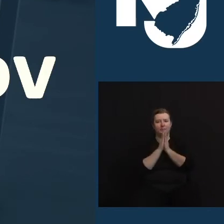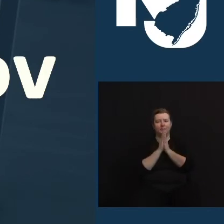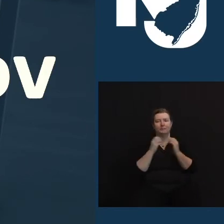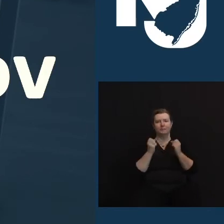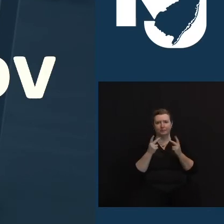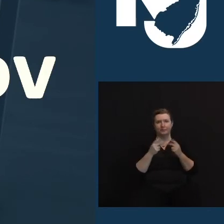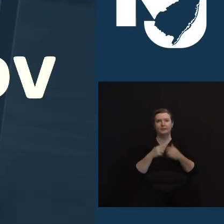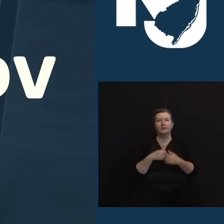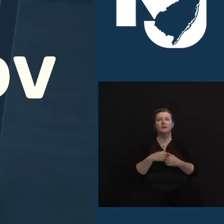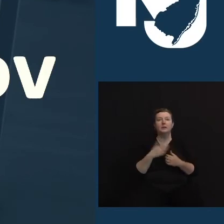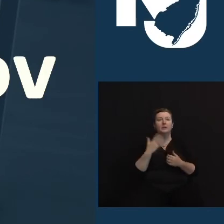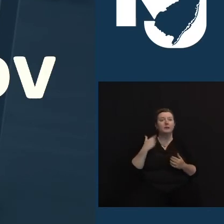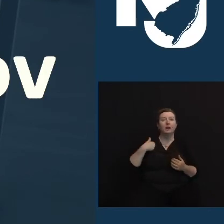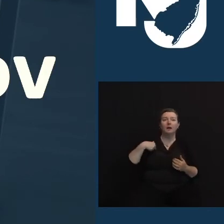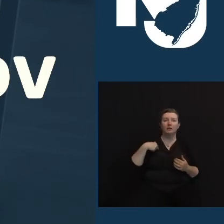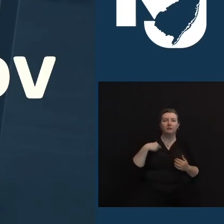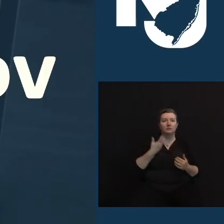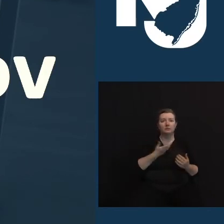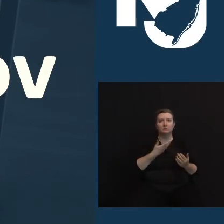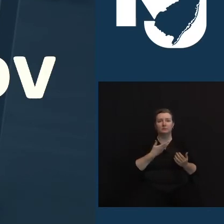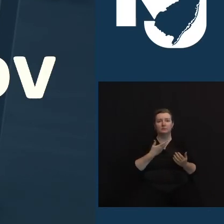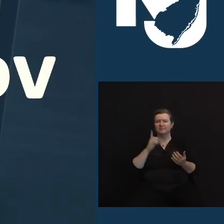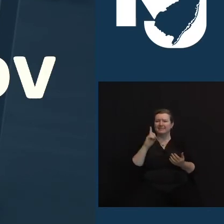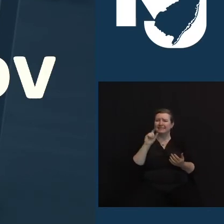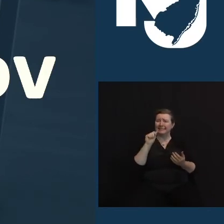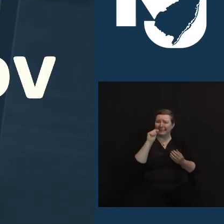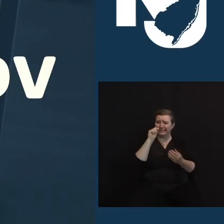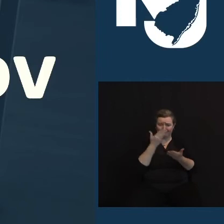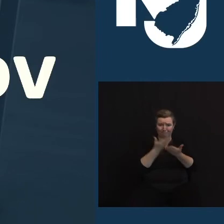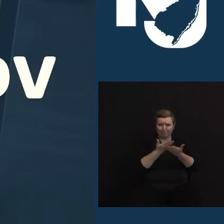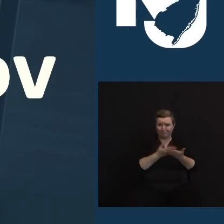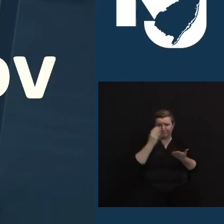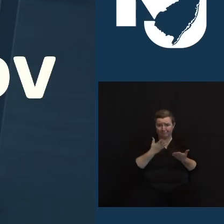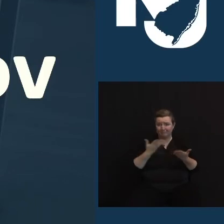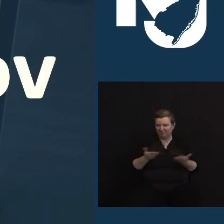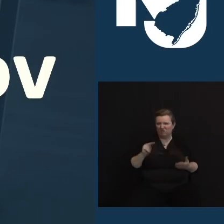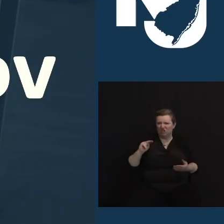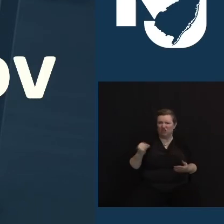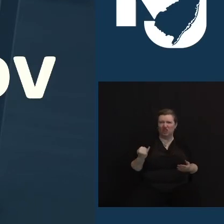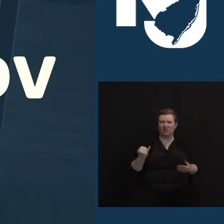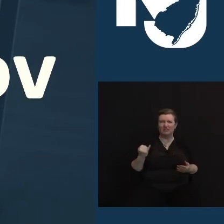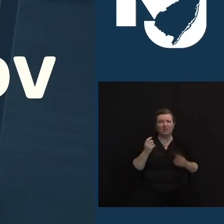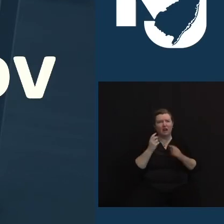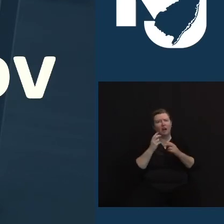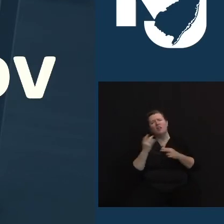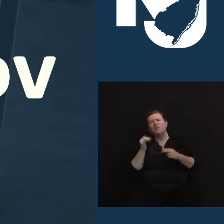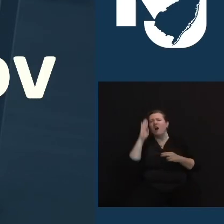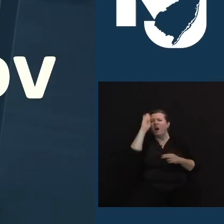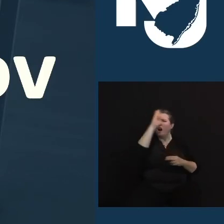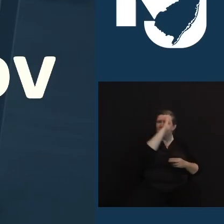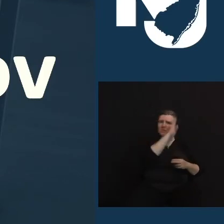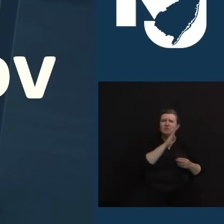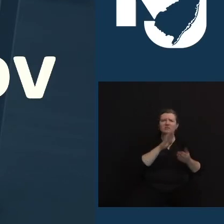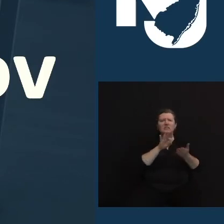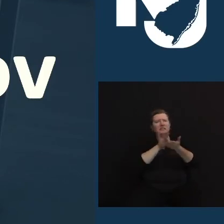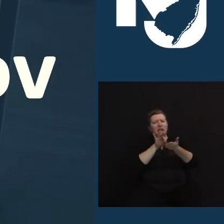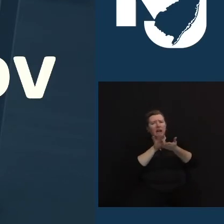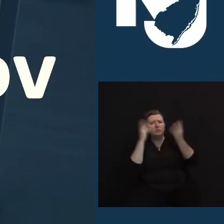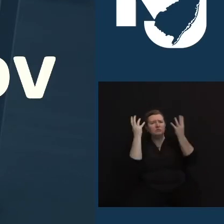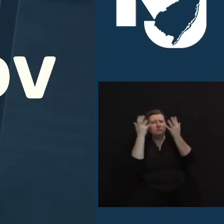on data that we were seeing in New Jersey, on the ground, including hospitals, and we've got an extraordinarily good and